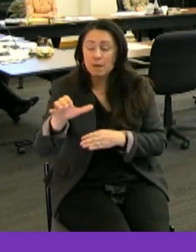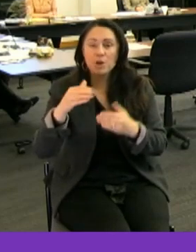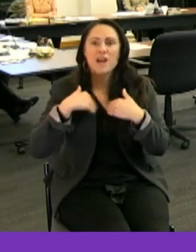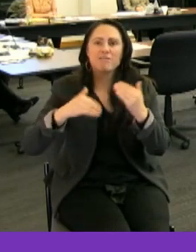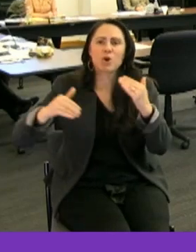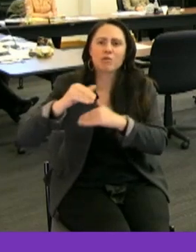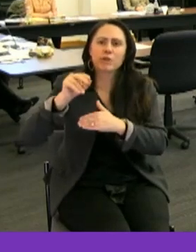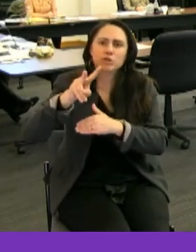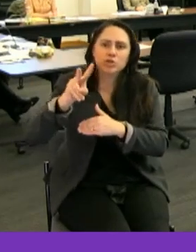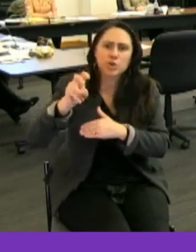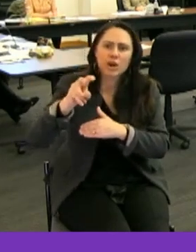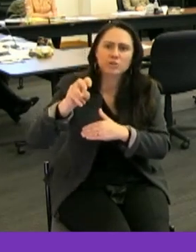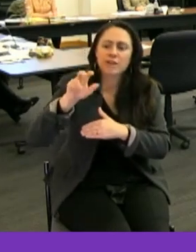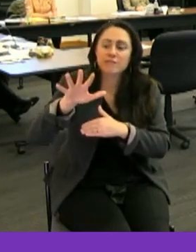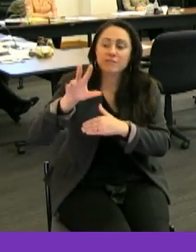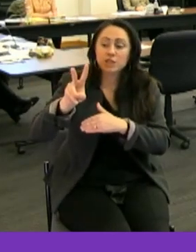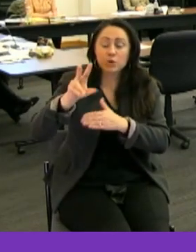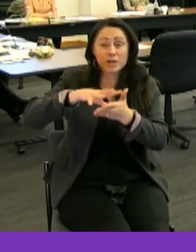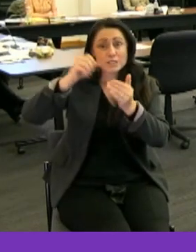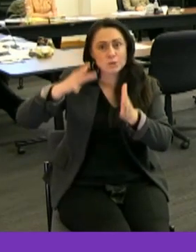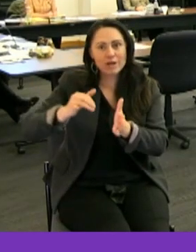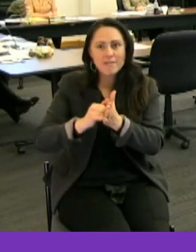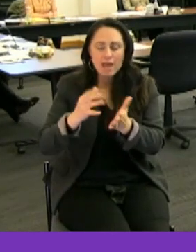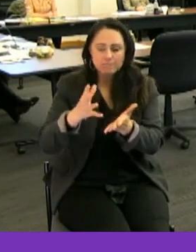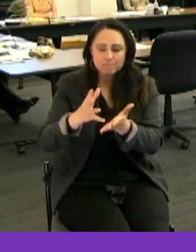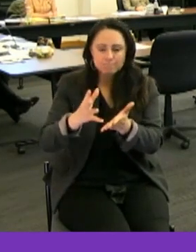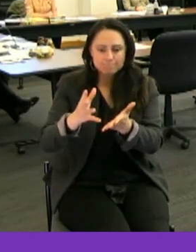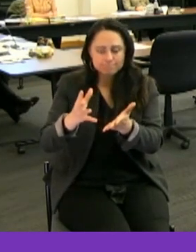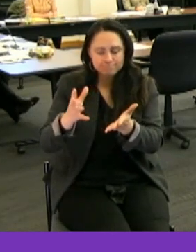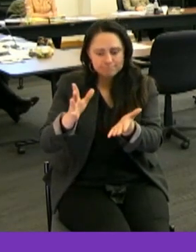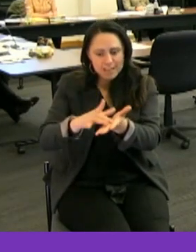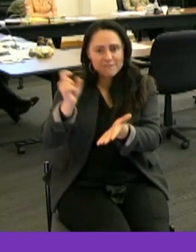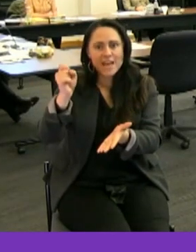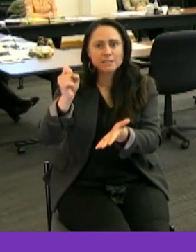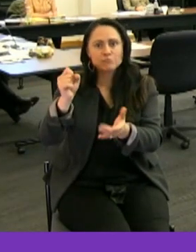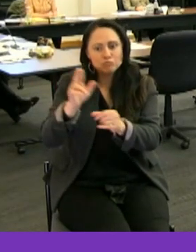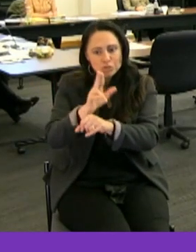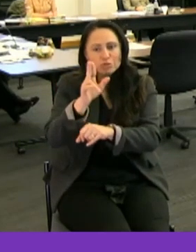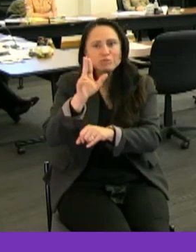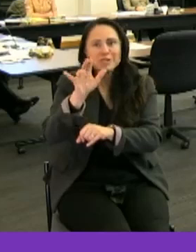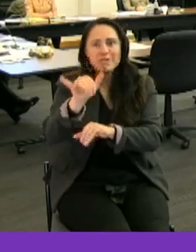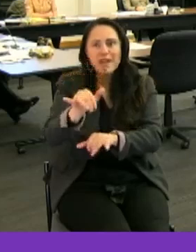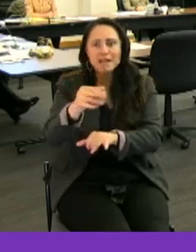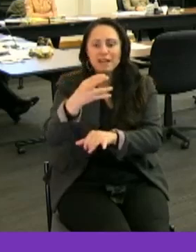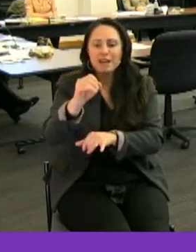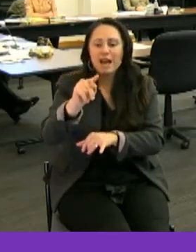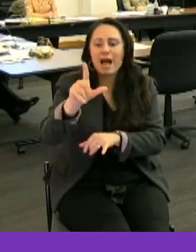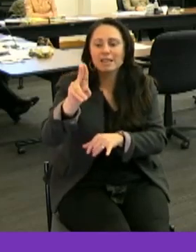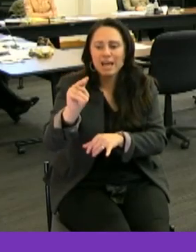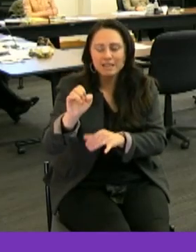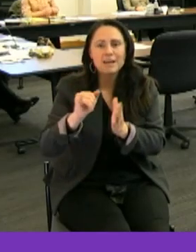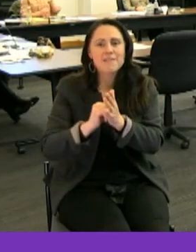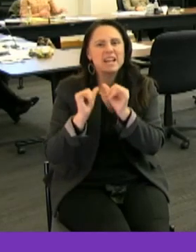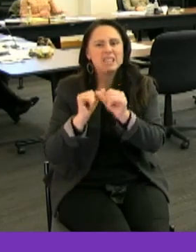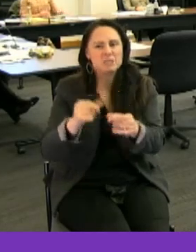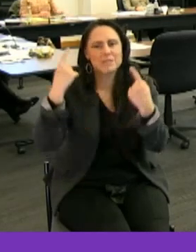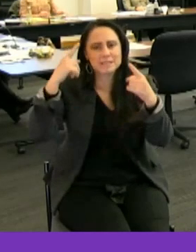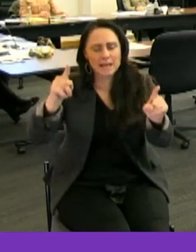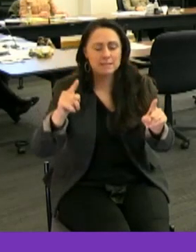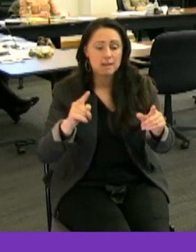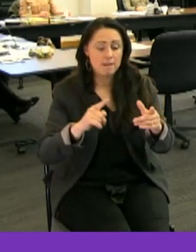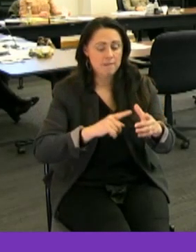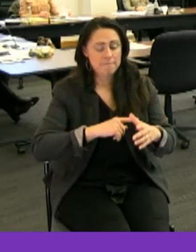over 252 students that utilized the hotline. So that continues to be a significant success for us. And